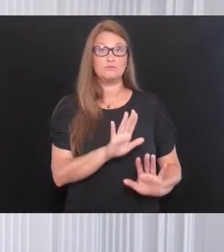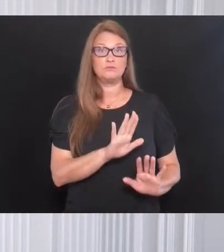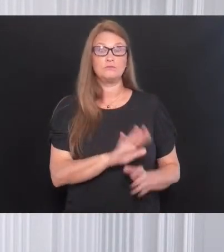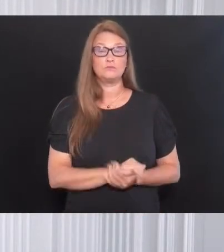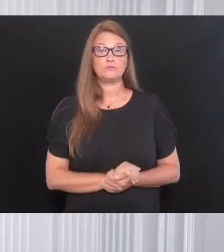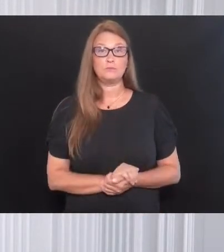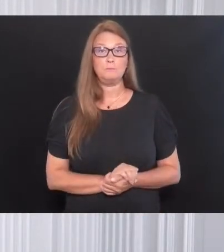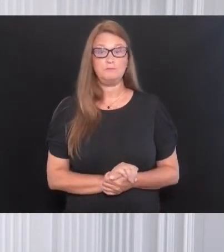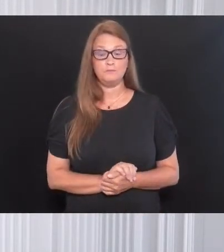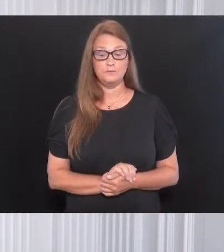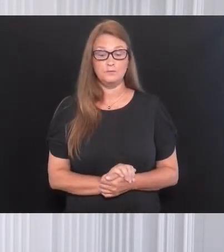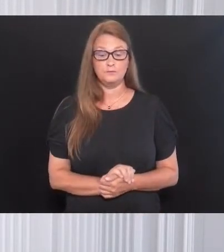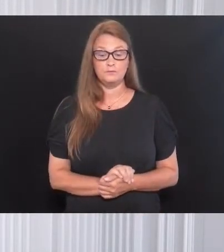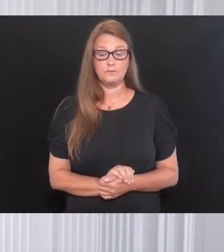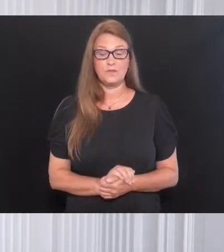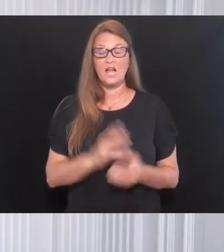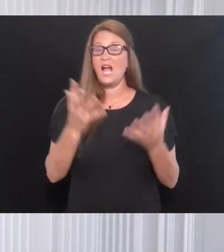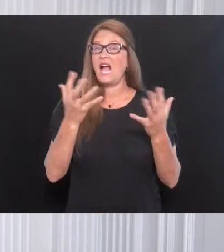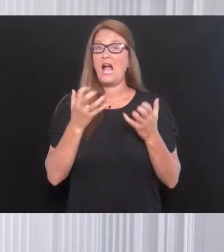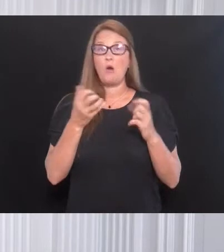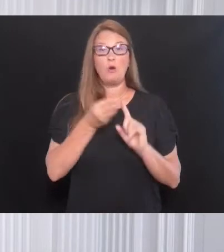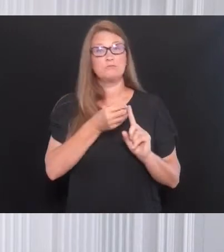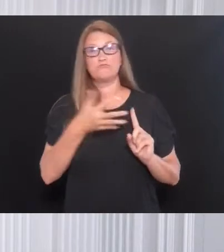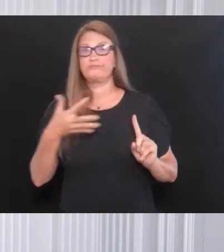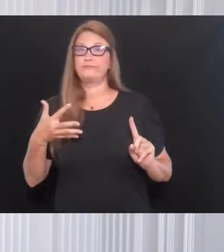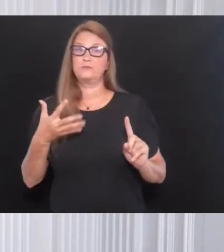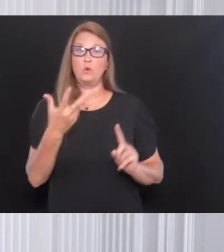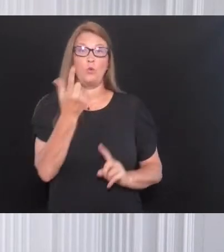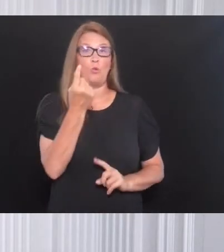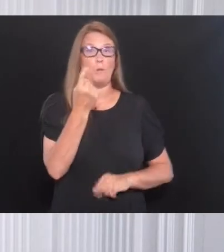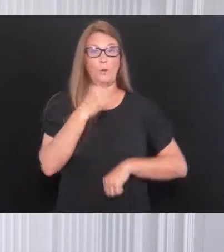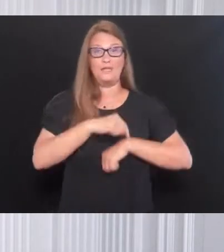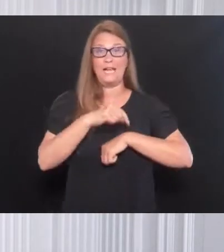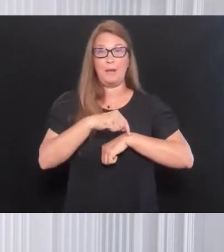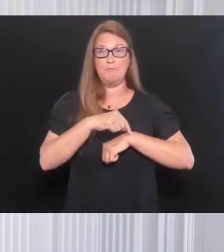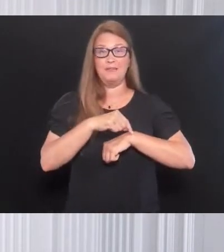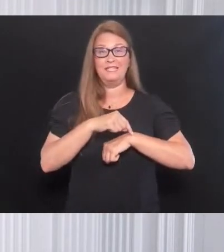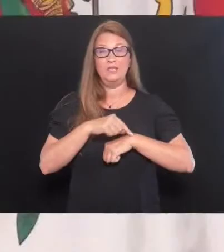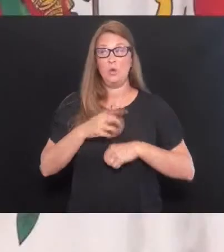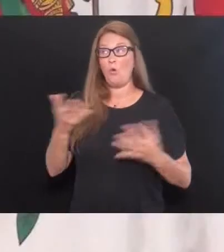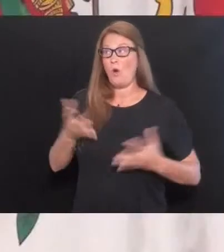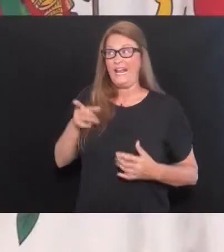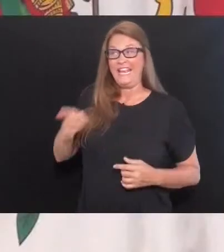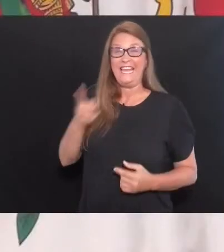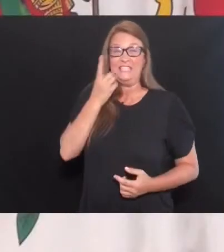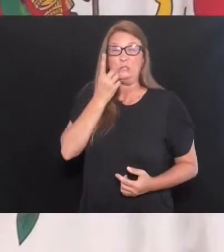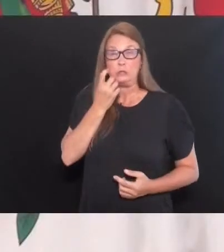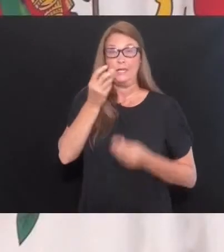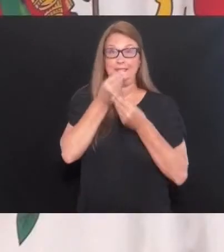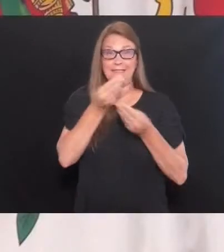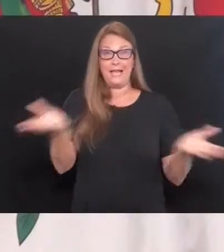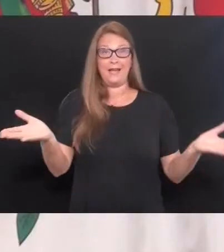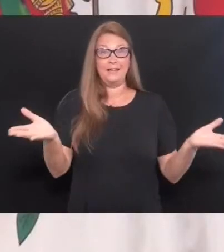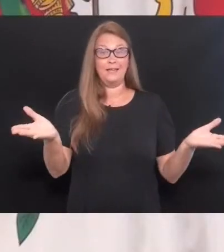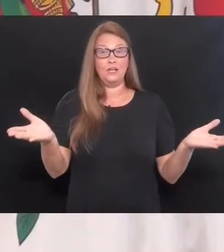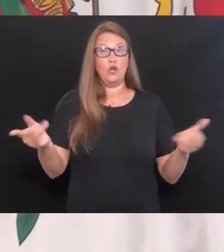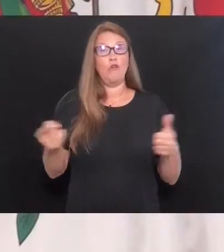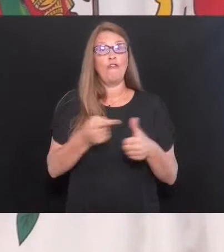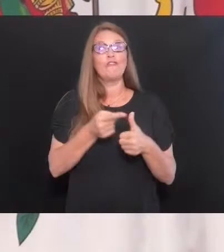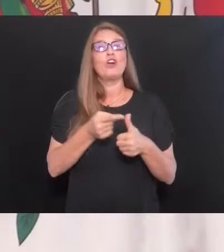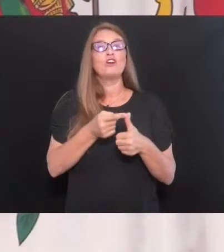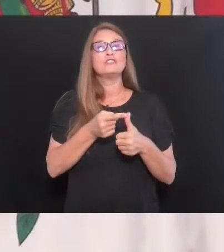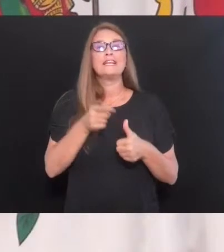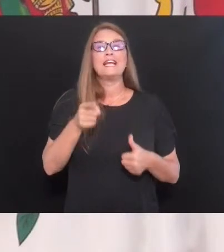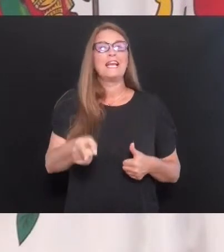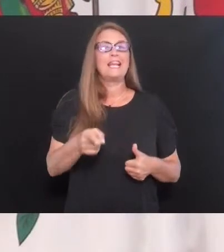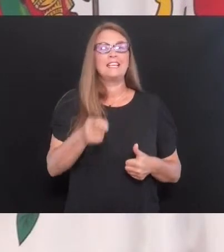can I just go over this one more time, just exactly what Doc just said? He said, first of all, he has